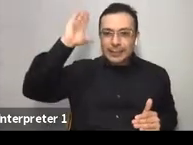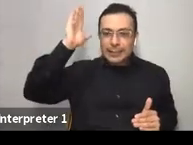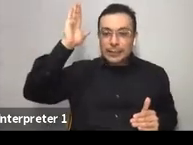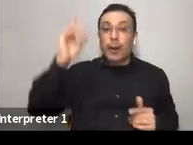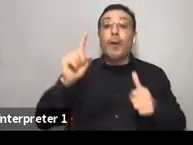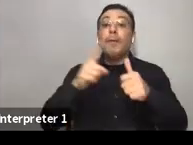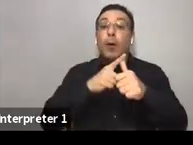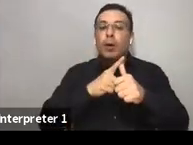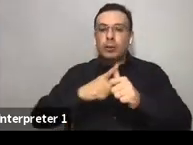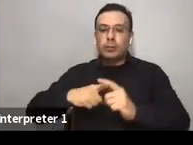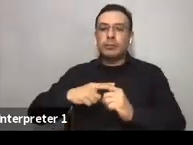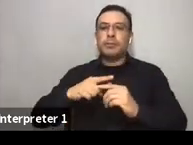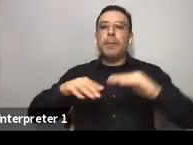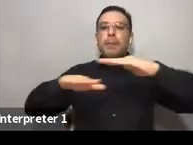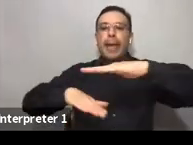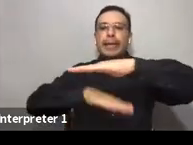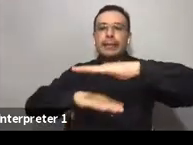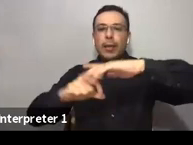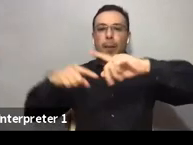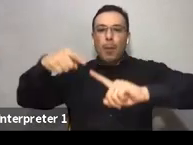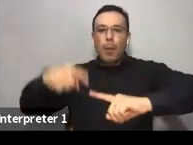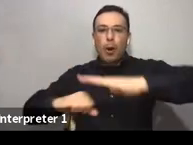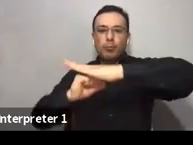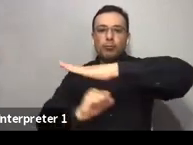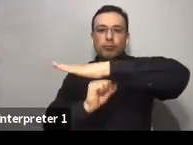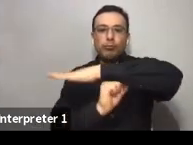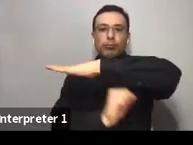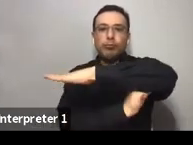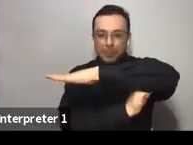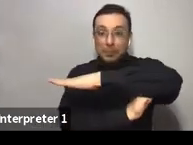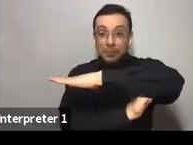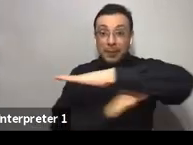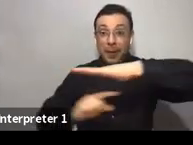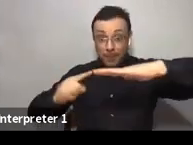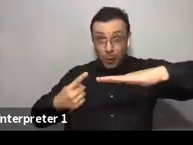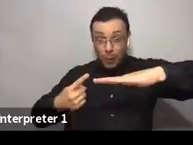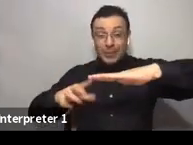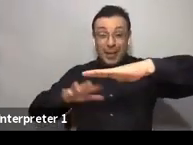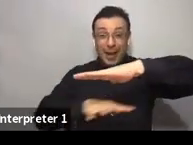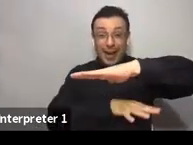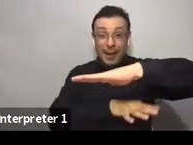foundations, and then we'll dive into that agency use of technology, including text.